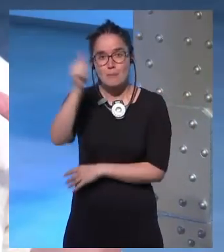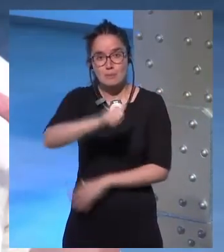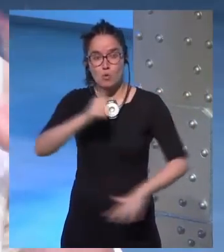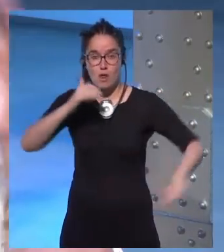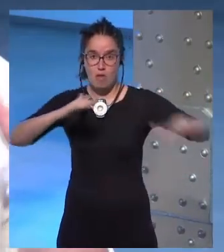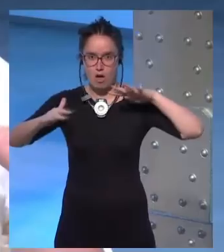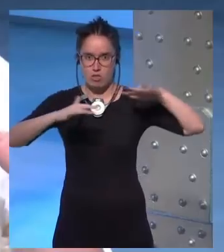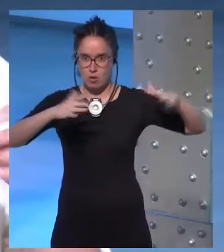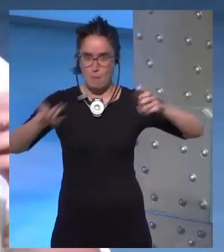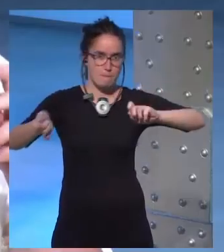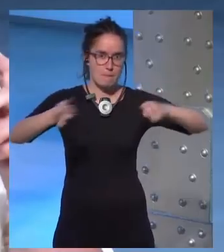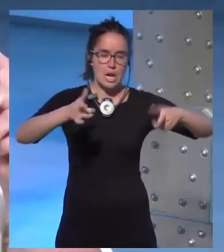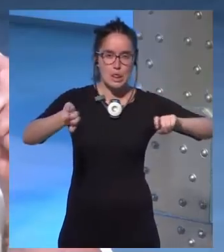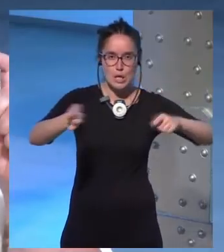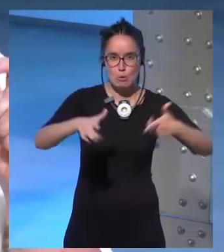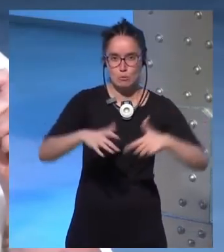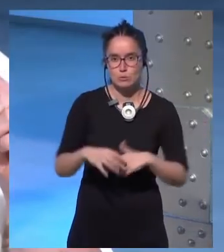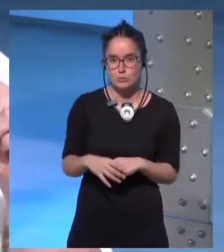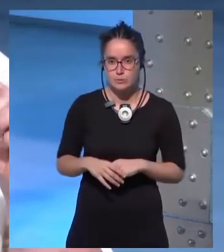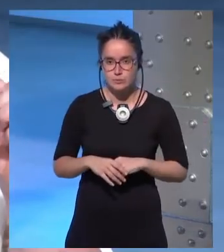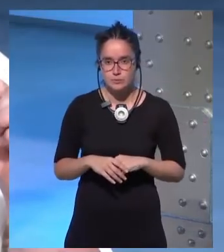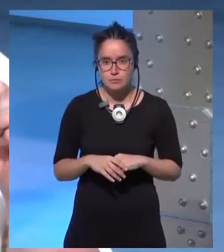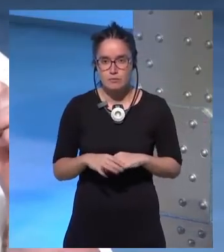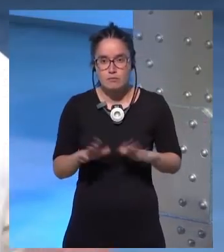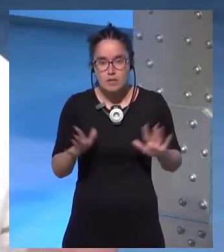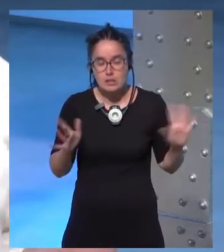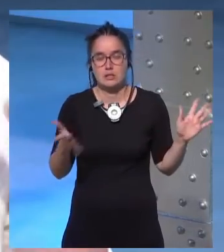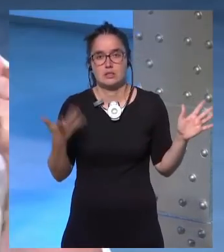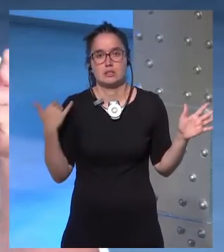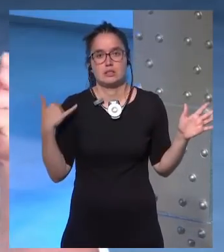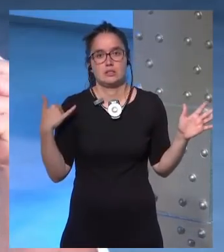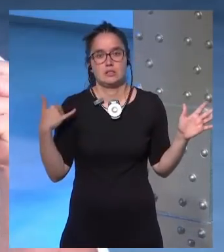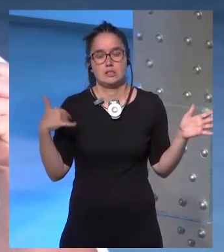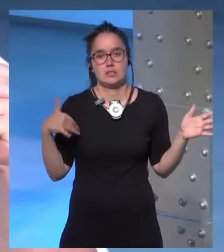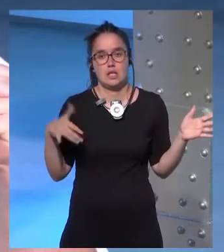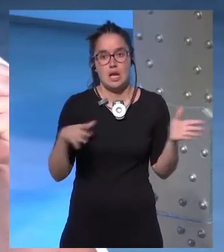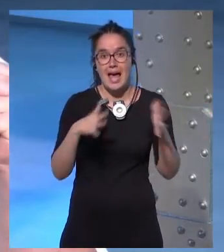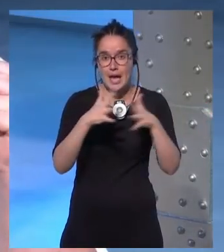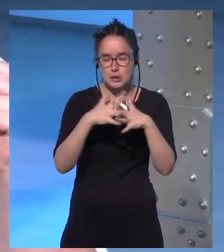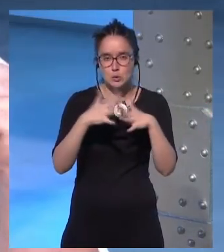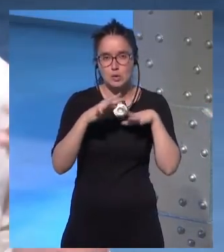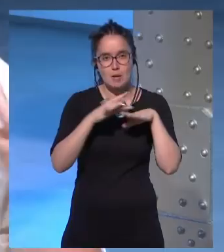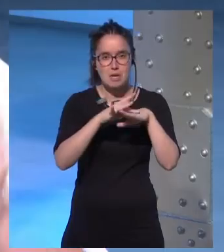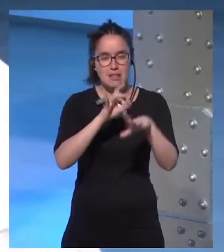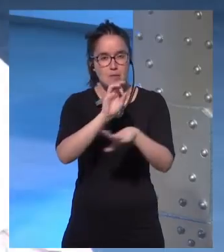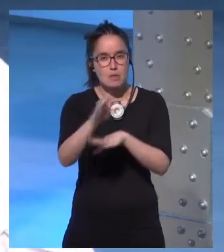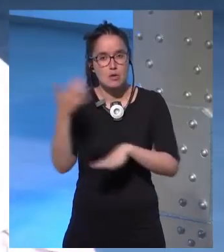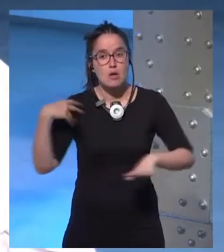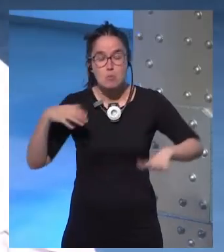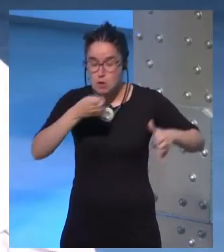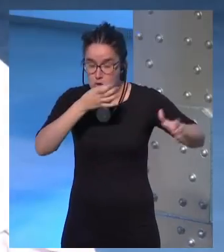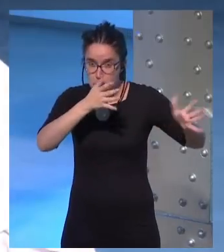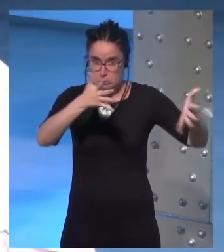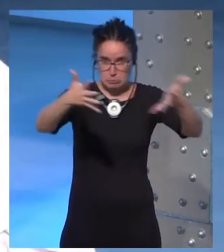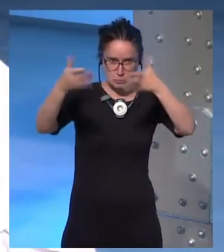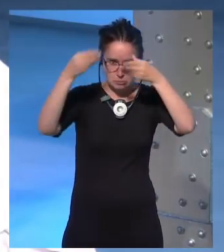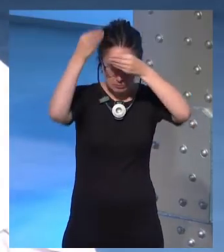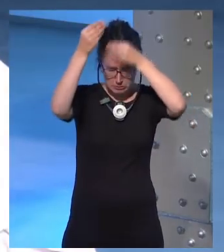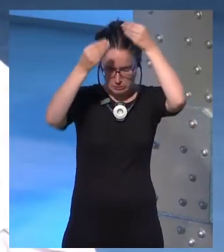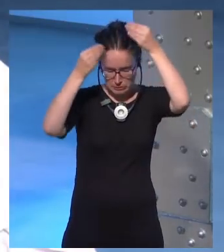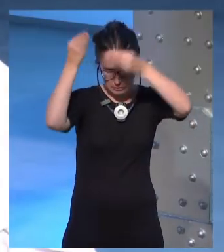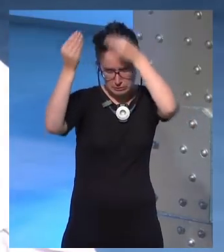a structure nerd, I blame my agent. But yes, I think that's